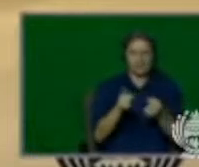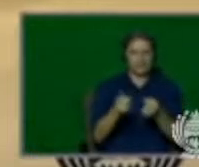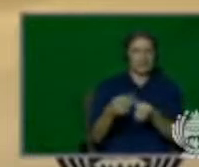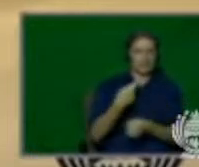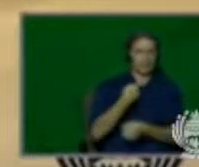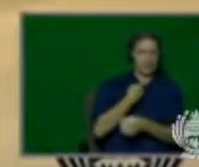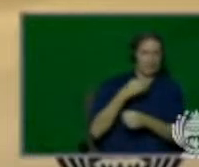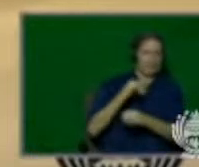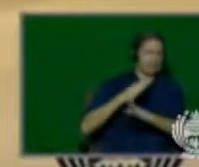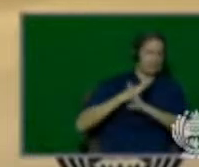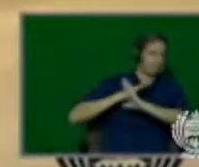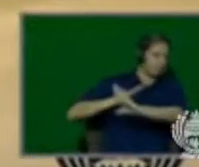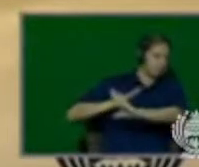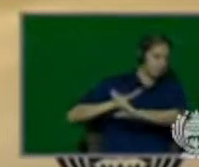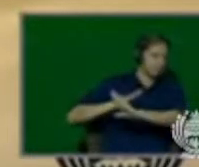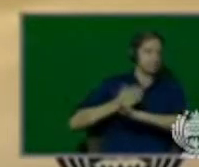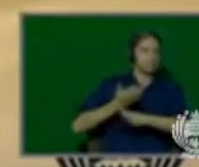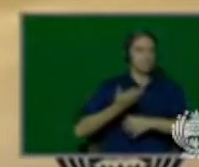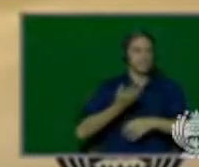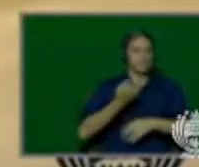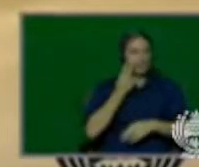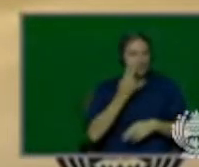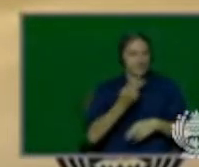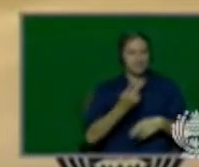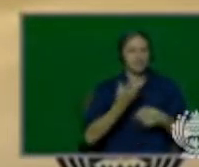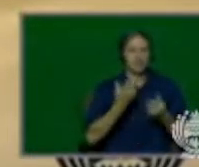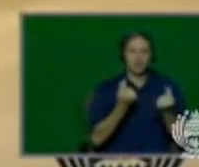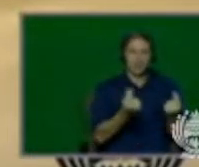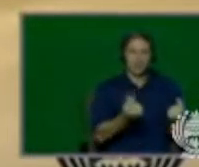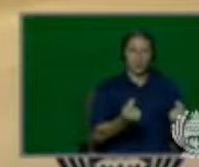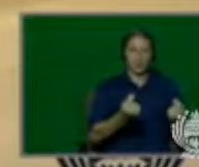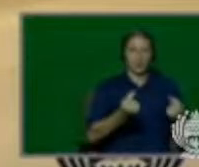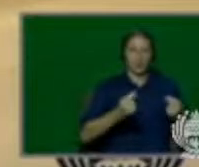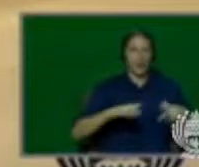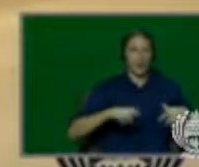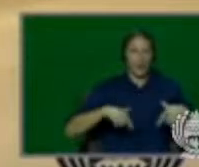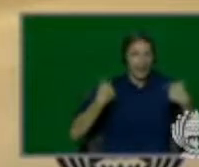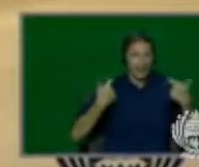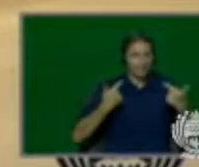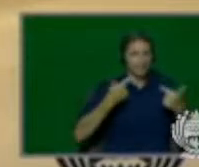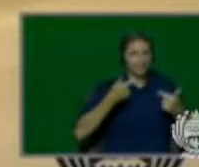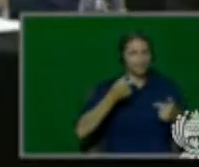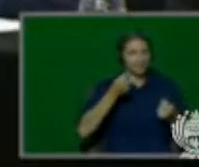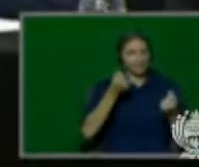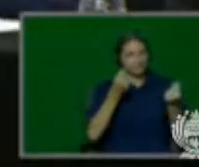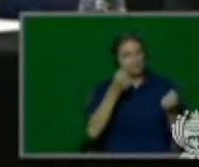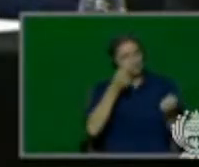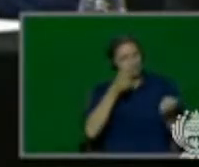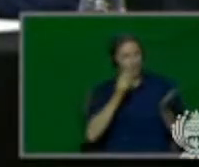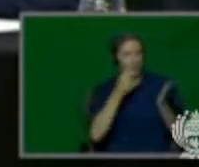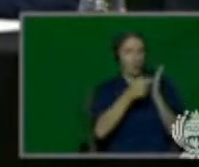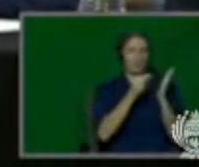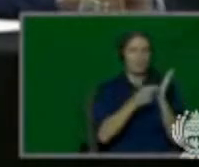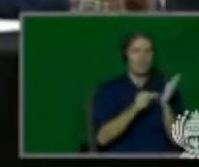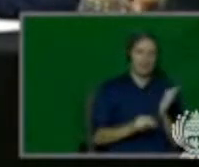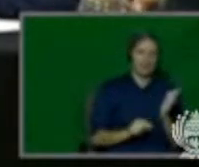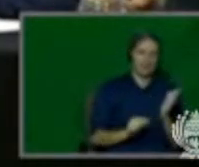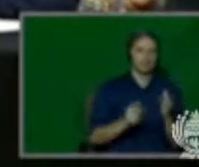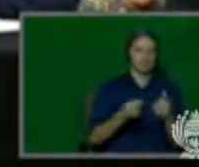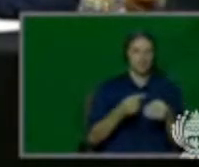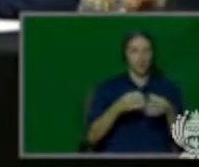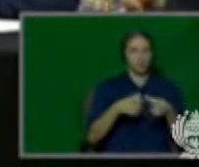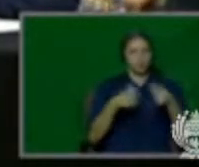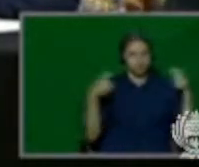undertaking live audits for larger procurement projects. In the water sector, we're investing in